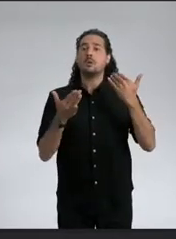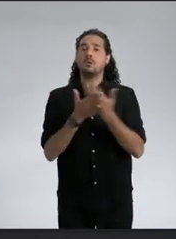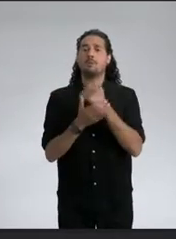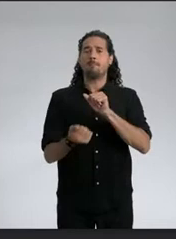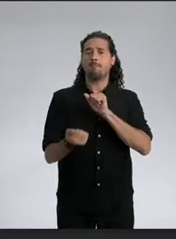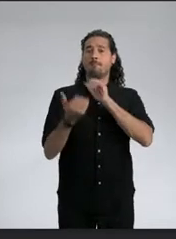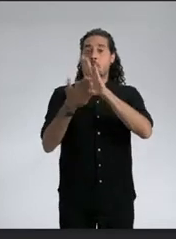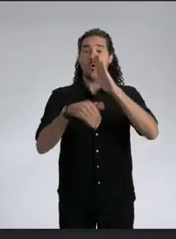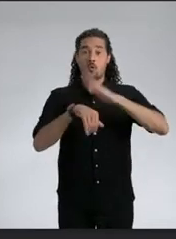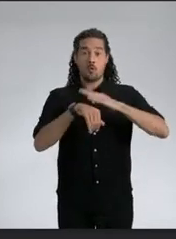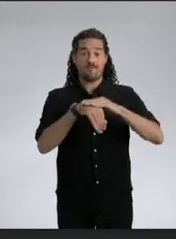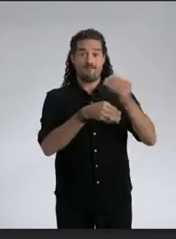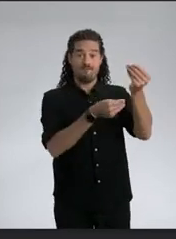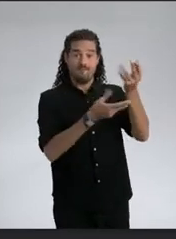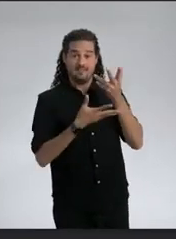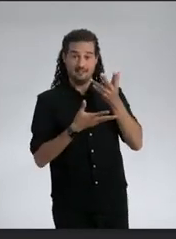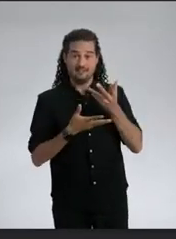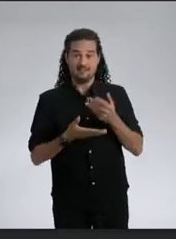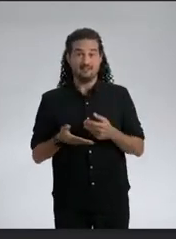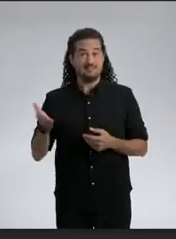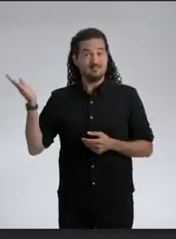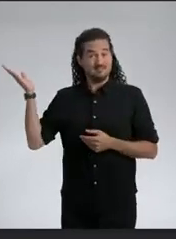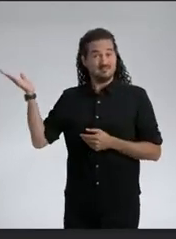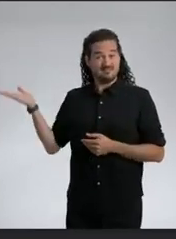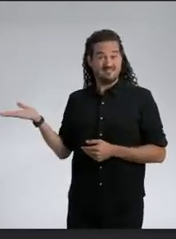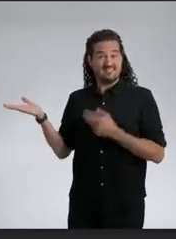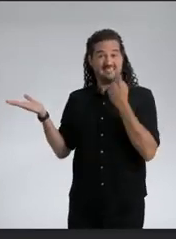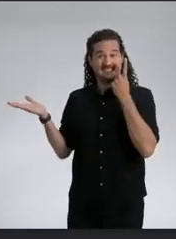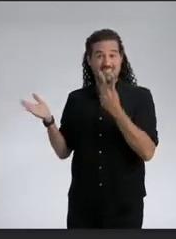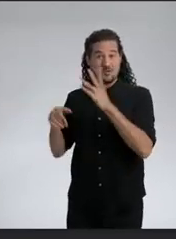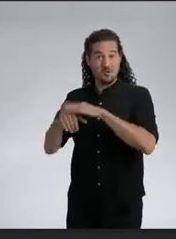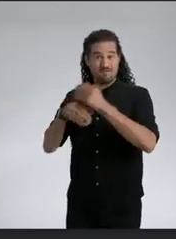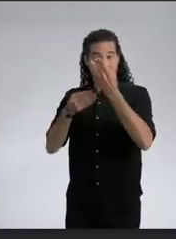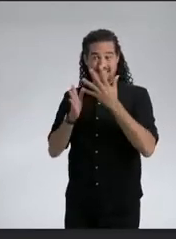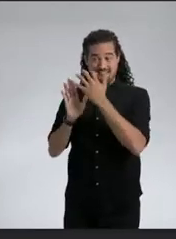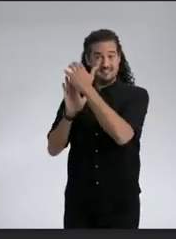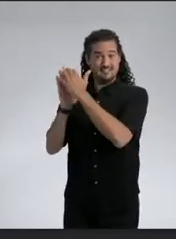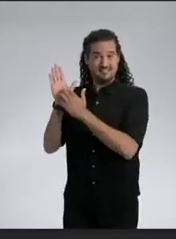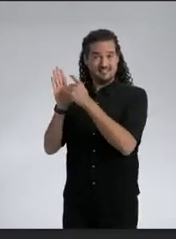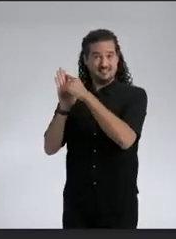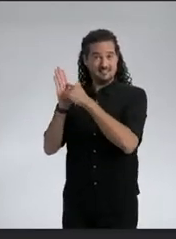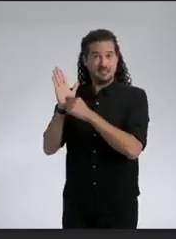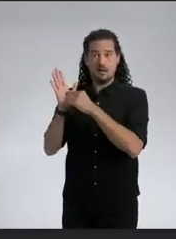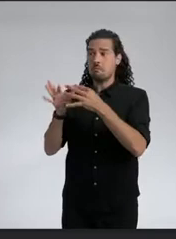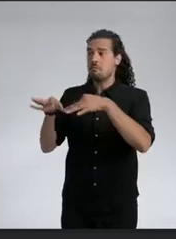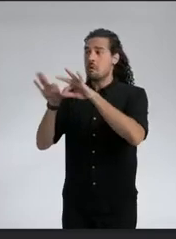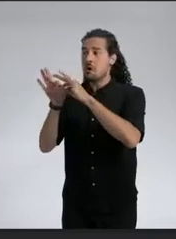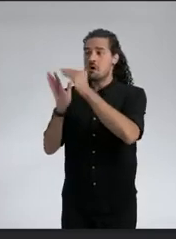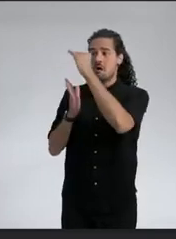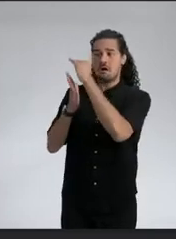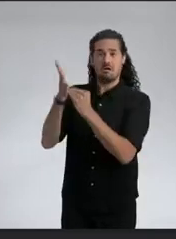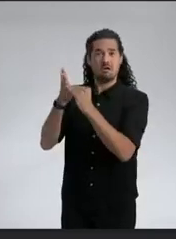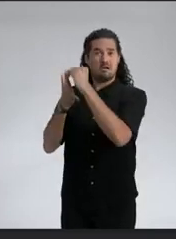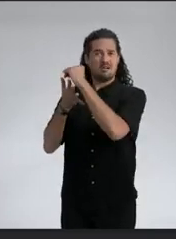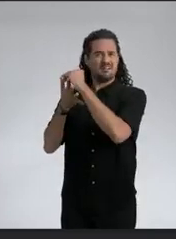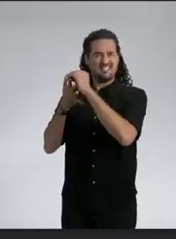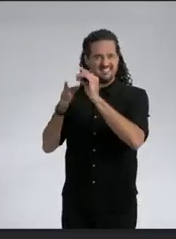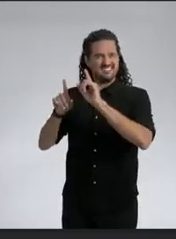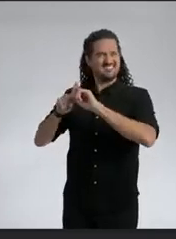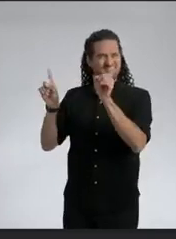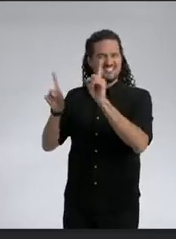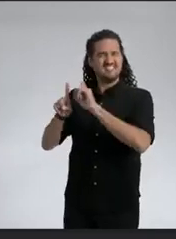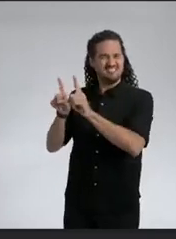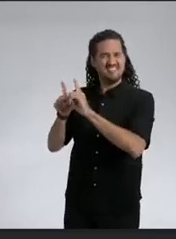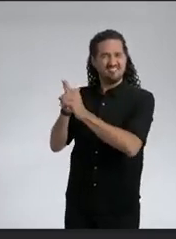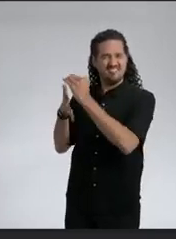notifications. Here are some notifications that have piled up on my lock screen. Their levels of urgency are clearly different, but they all